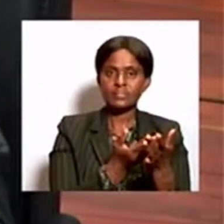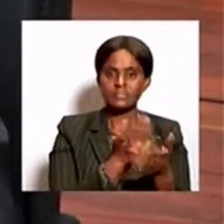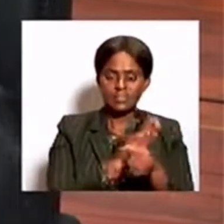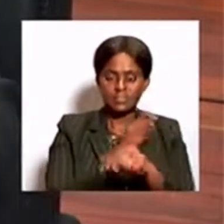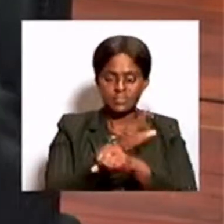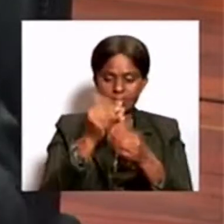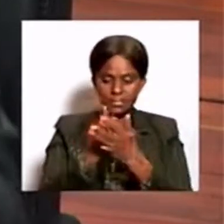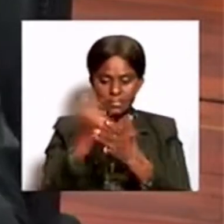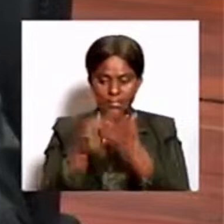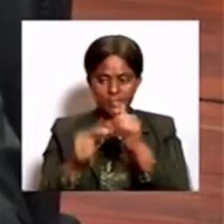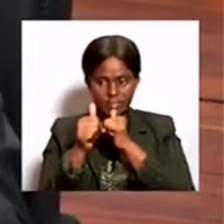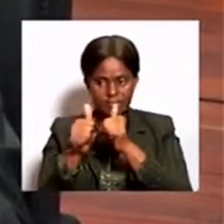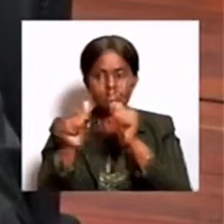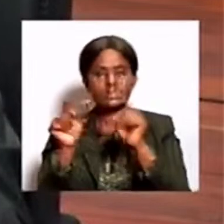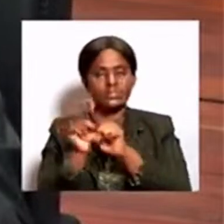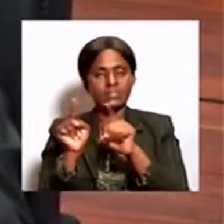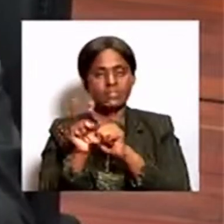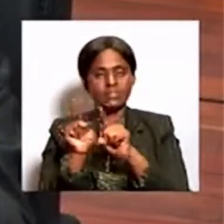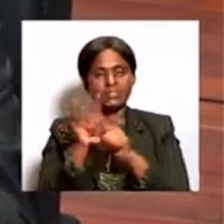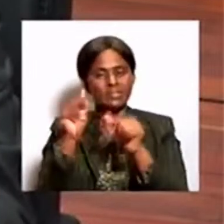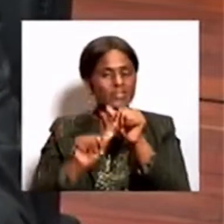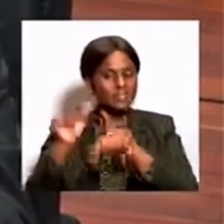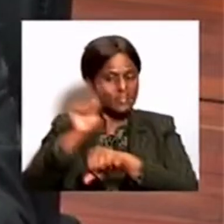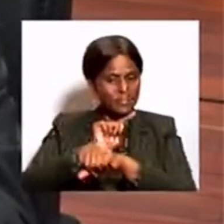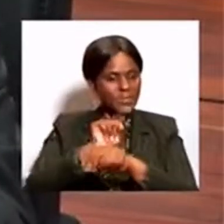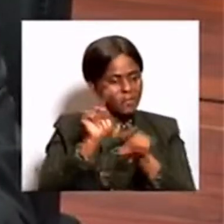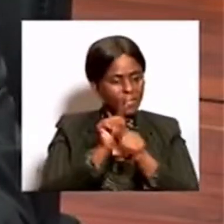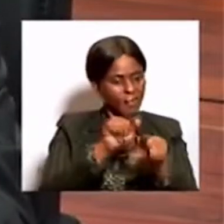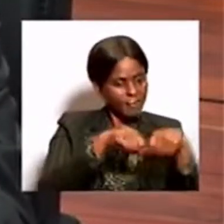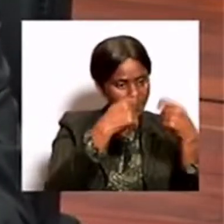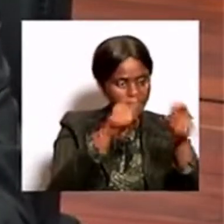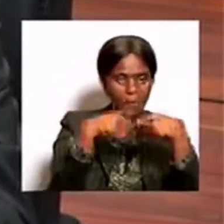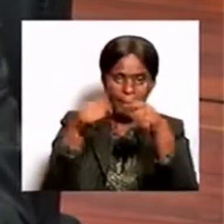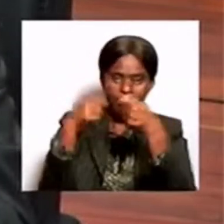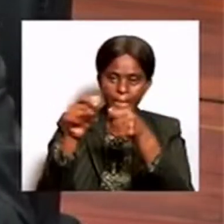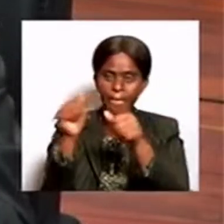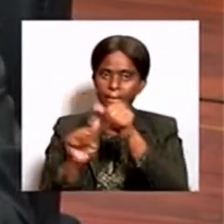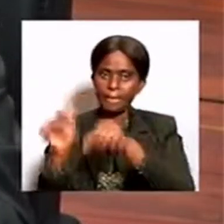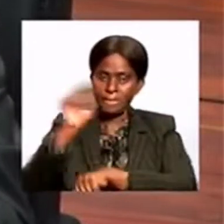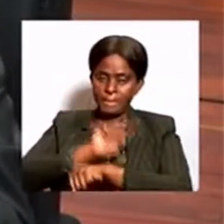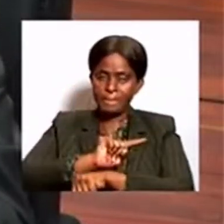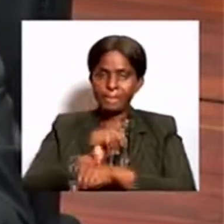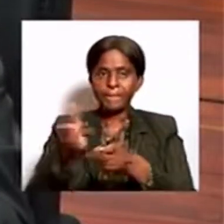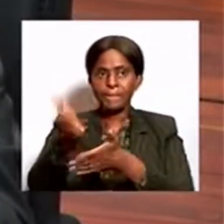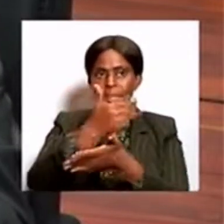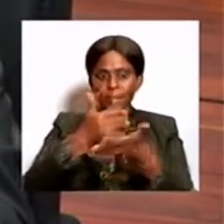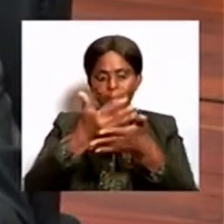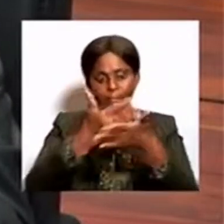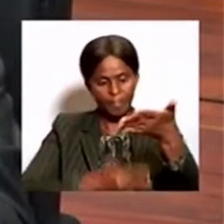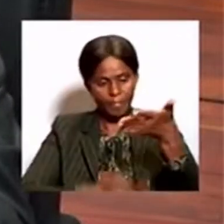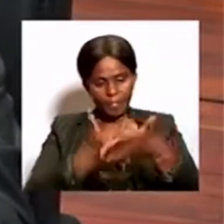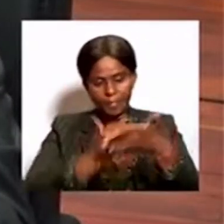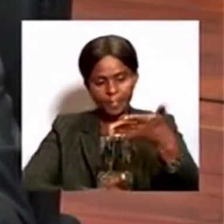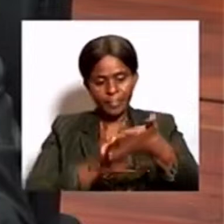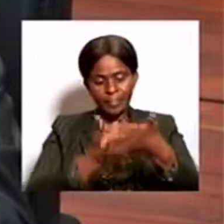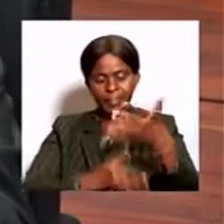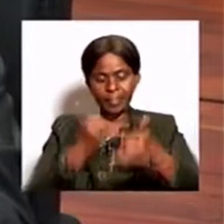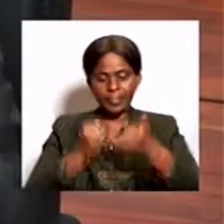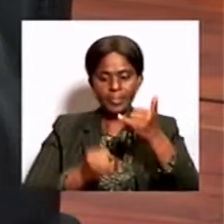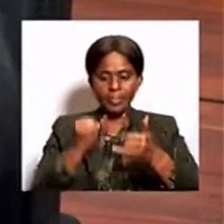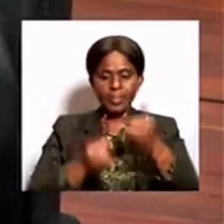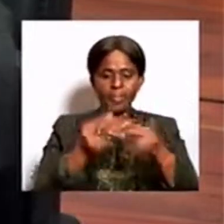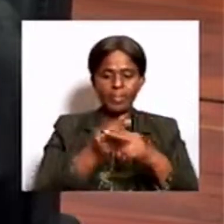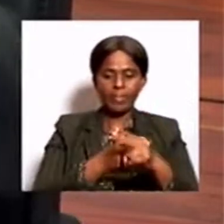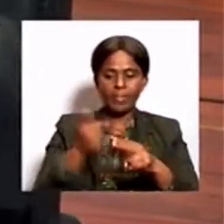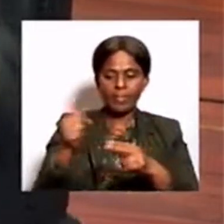auditors come, they follow the same. On a daily basis, we would issue a daily cash collection sheet. At the end of the month,